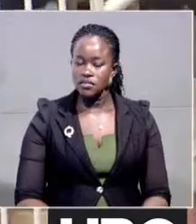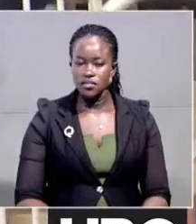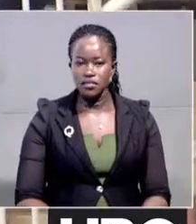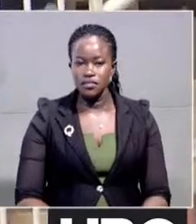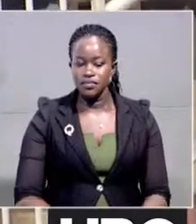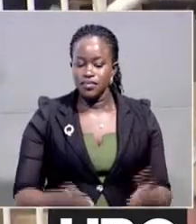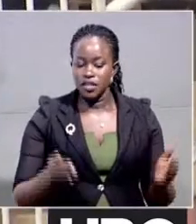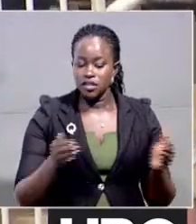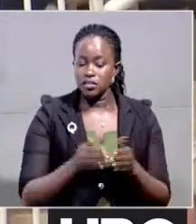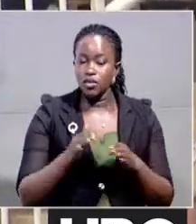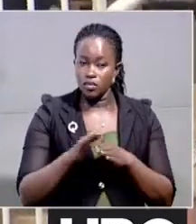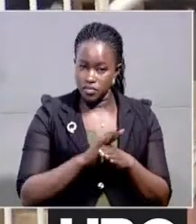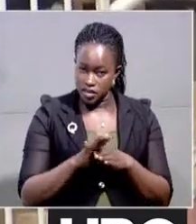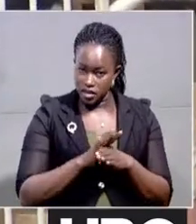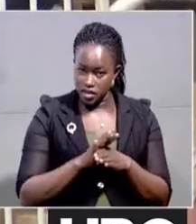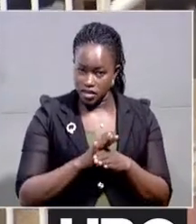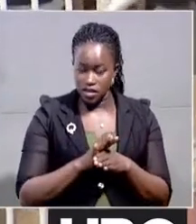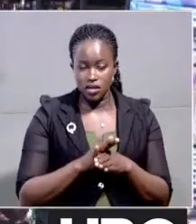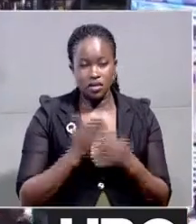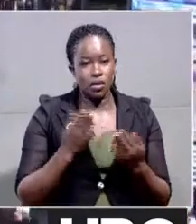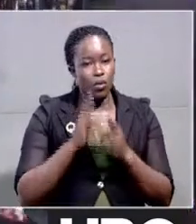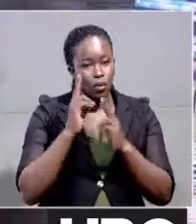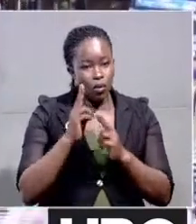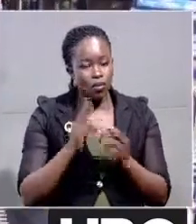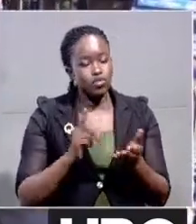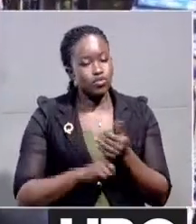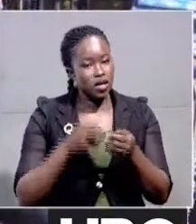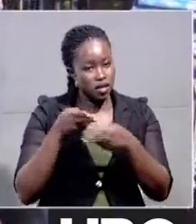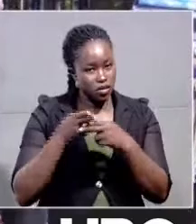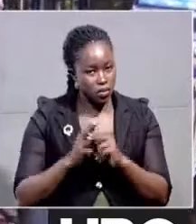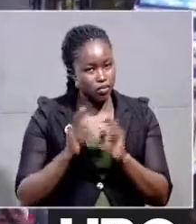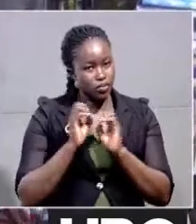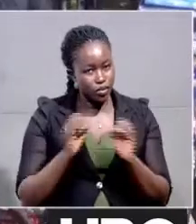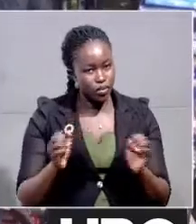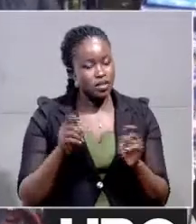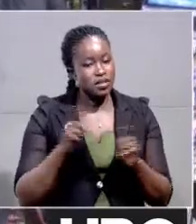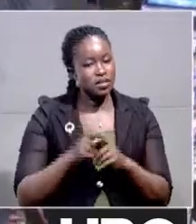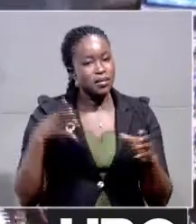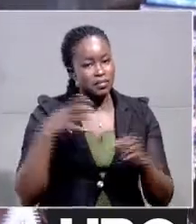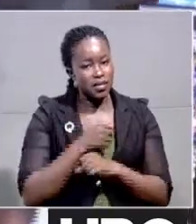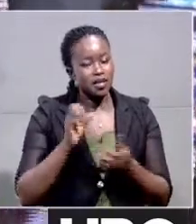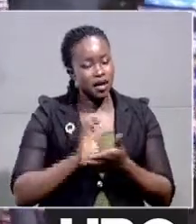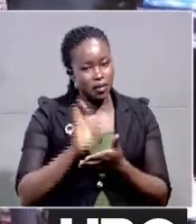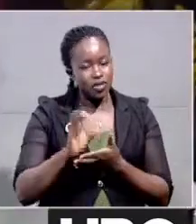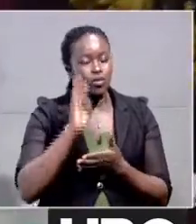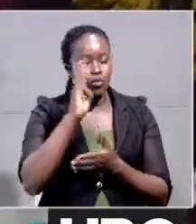Small businesses with no hope of getting loans and lack capital to sustain them will